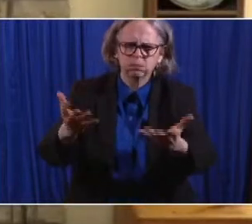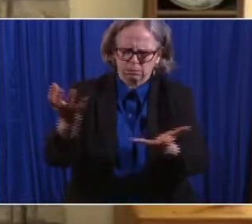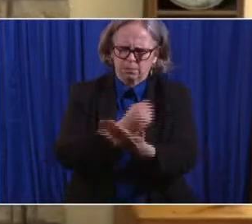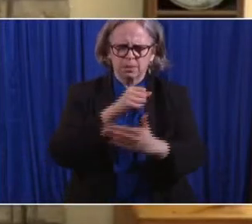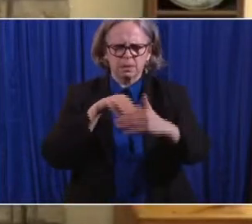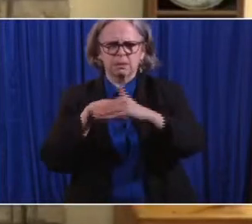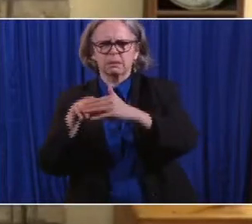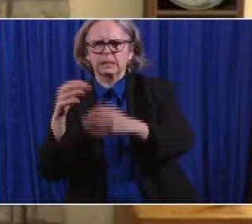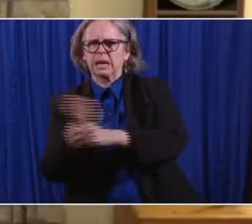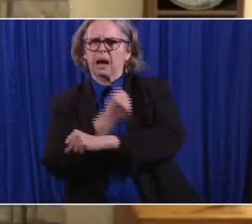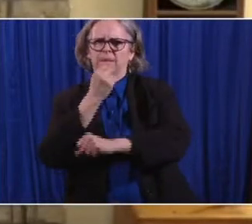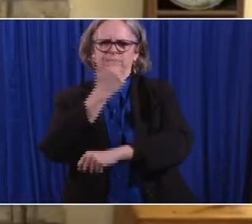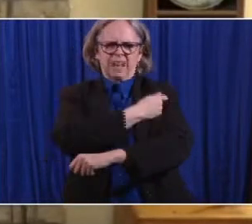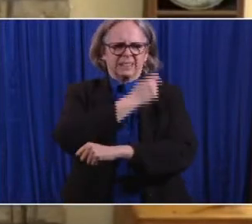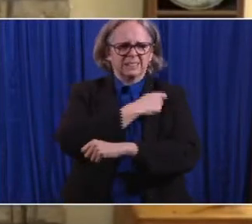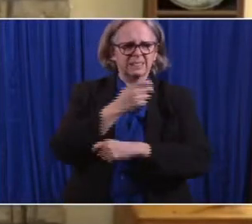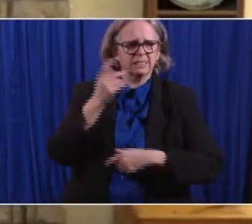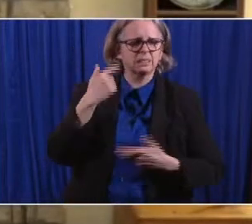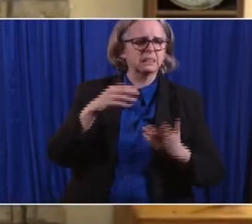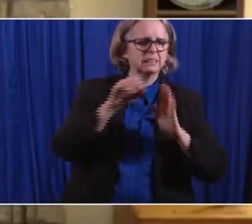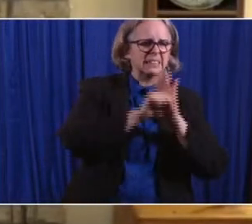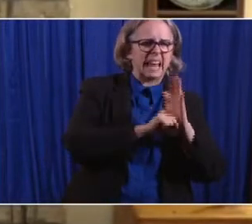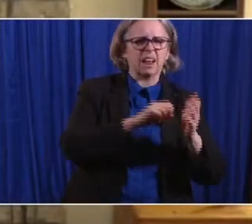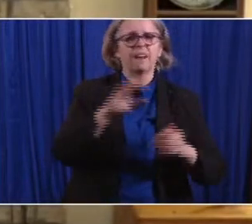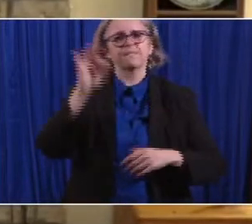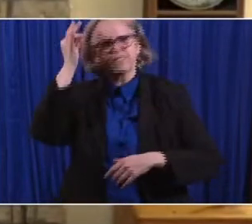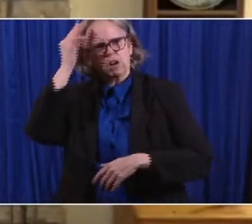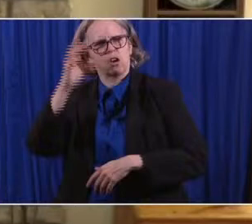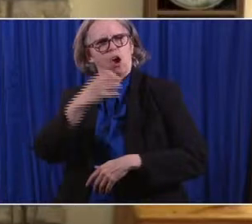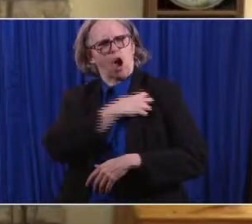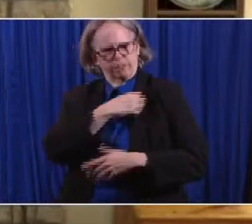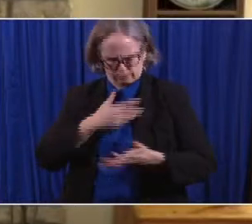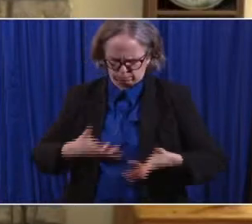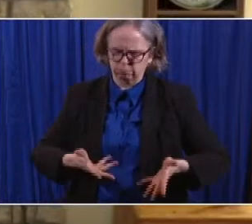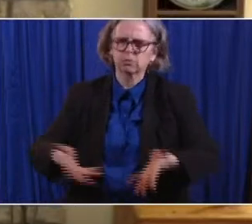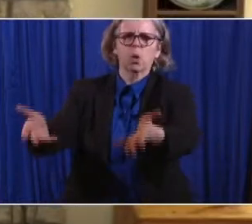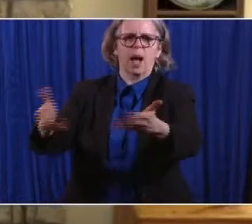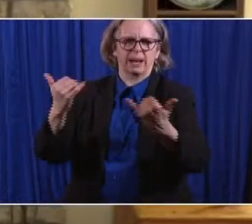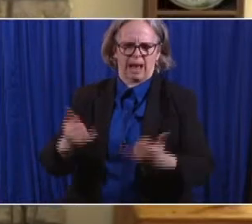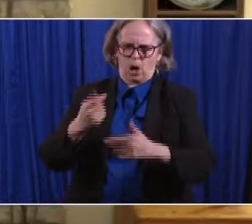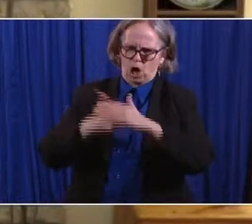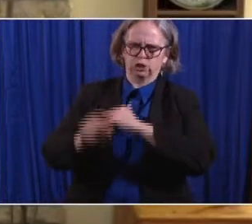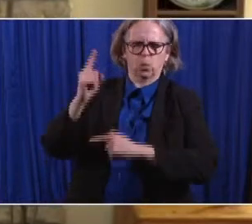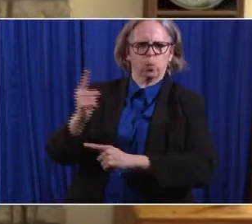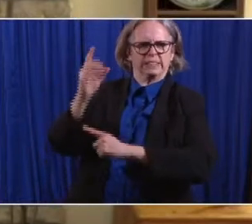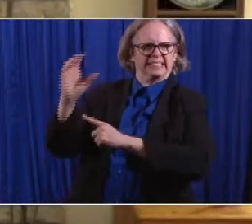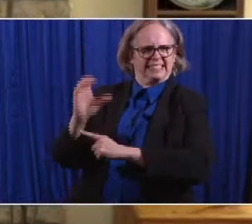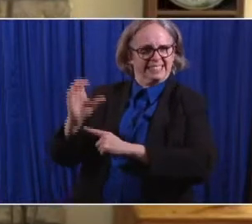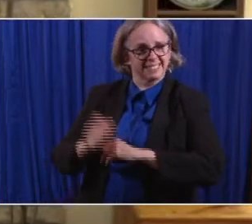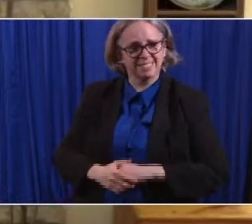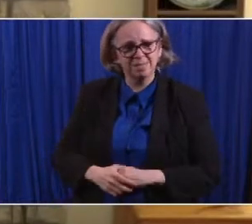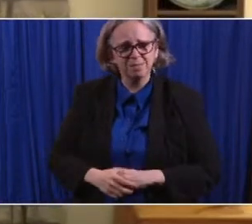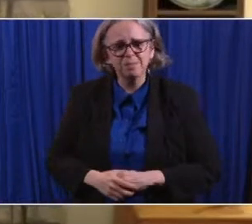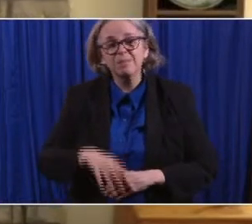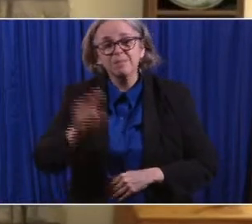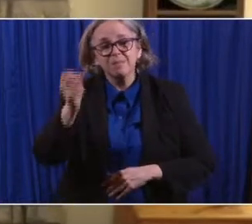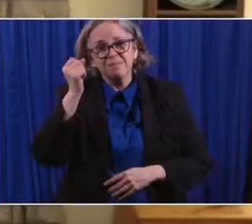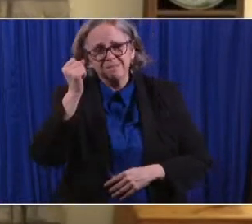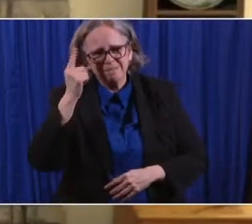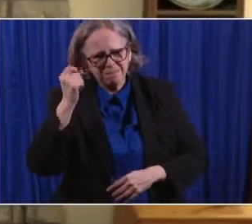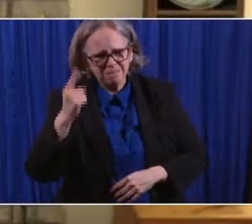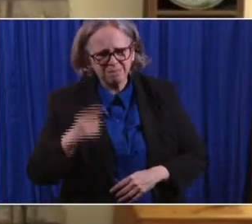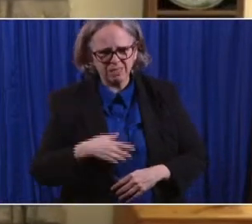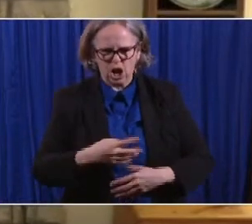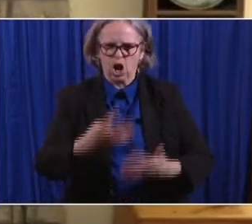and make sure that they have vaccination. This group also includes correction